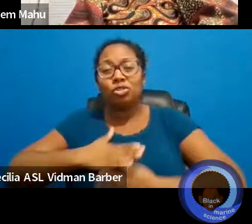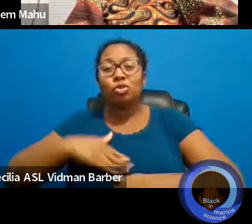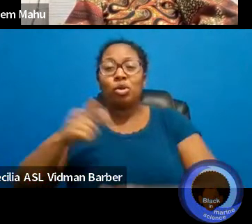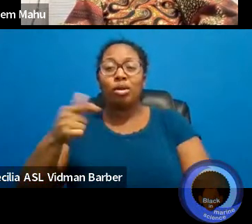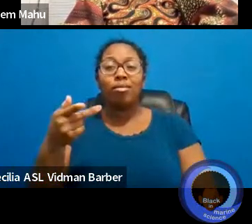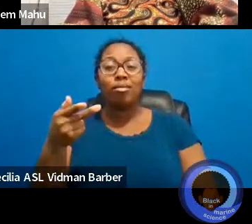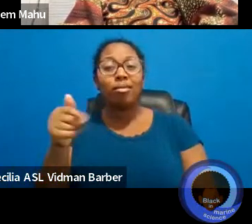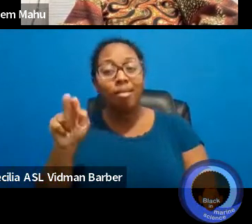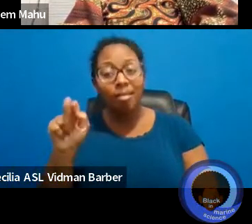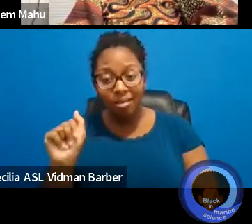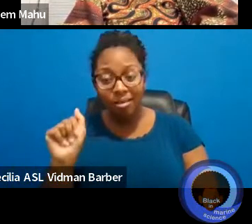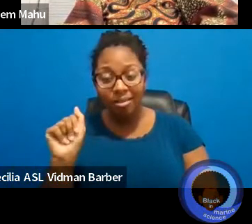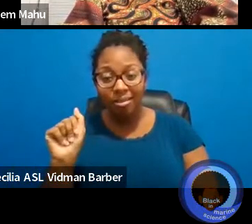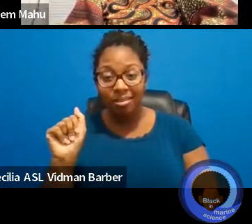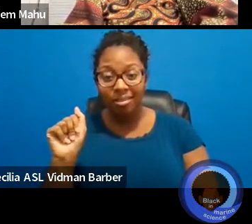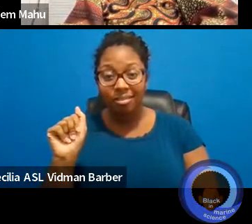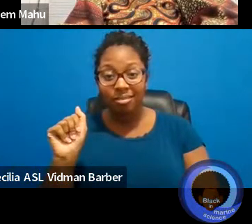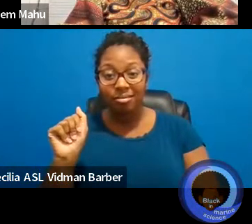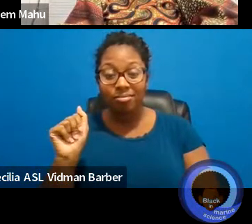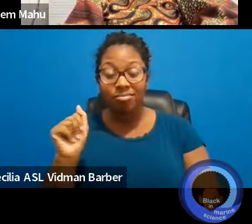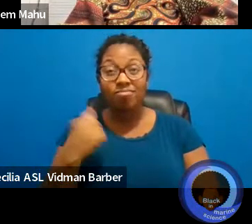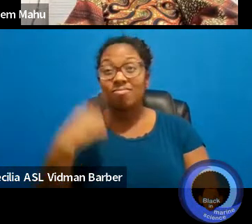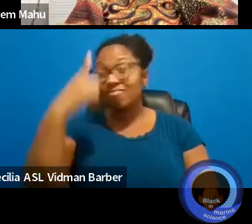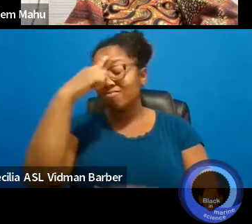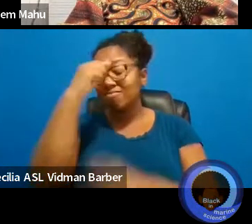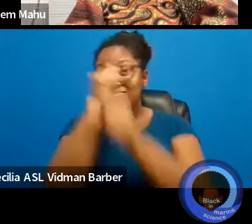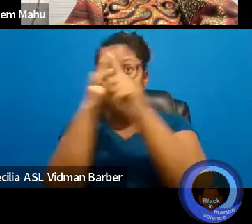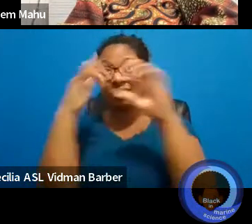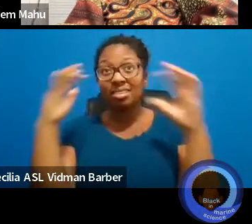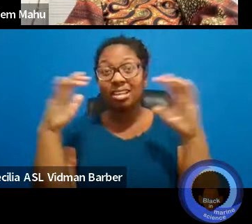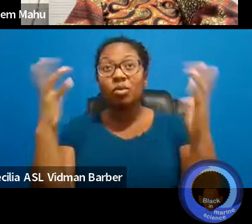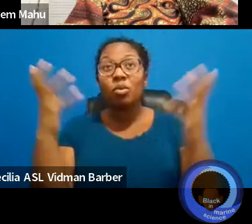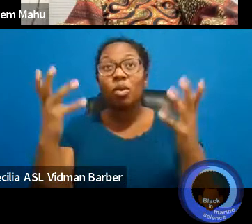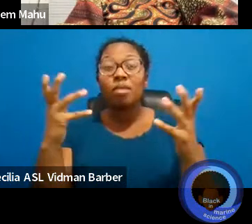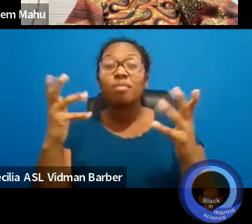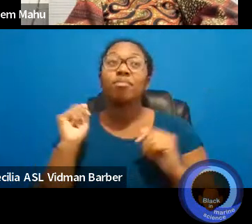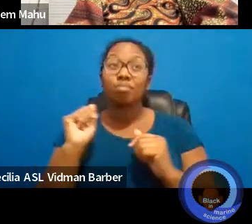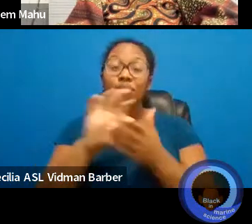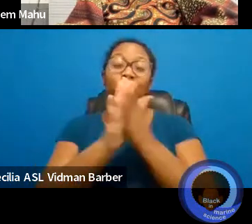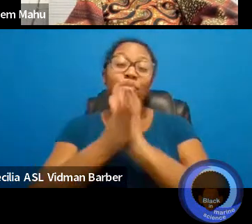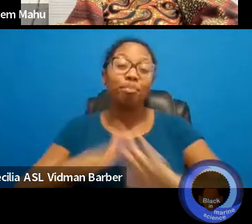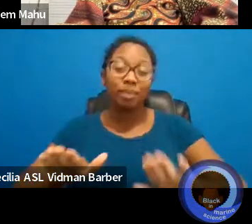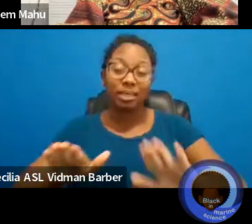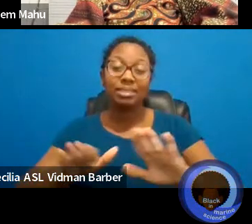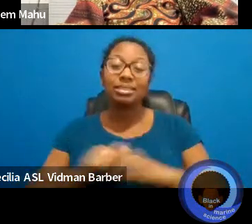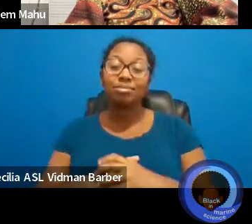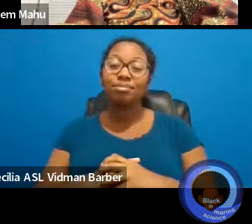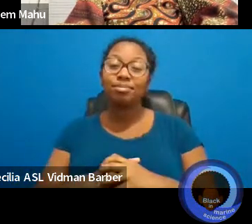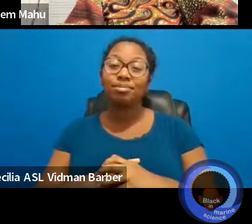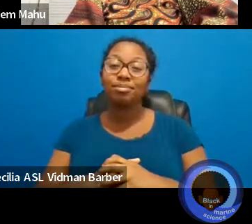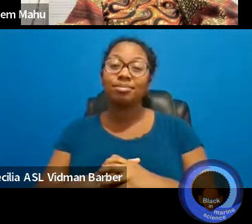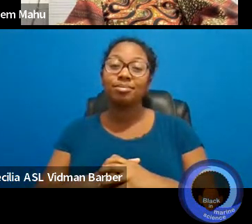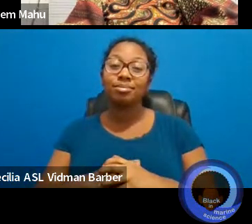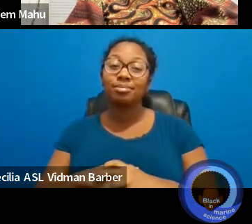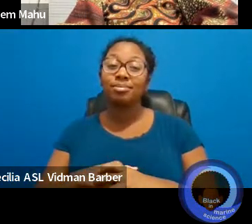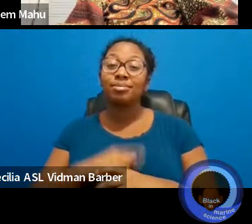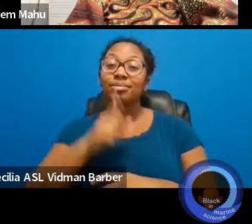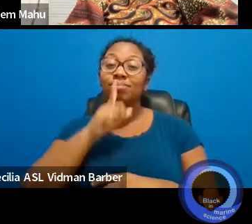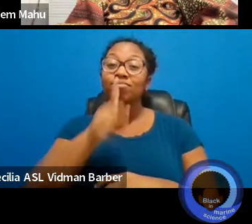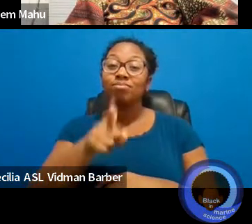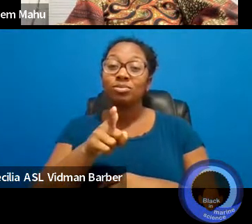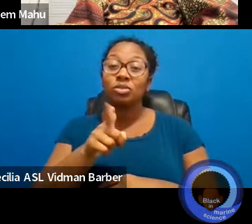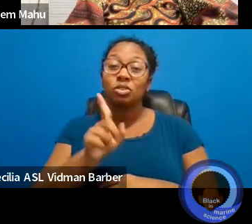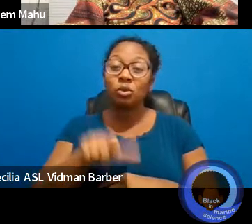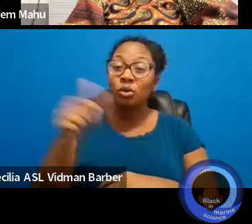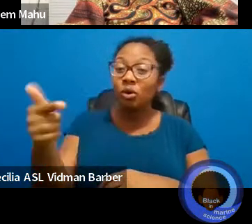So one thing that comes into my mind when you mention Ghana is peace, and I'm sure Dr. Edem will agree with